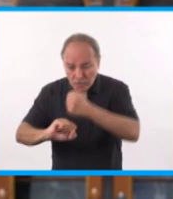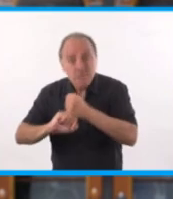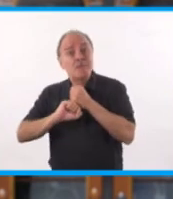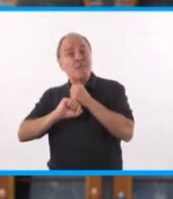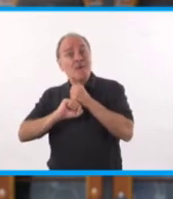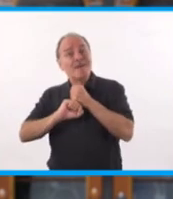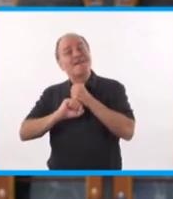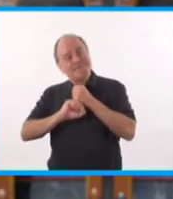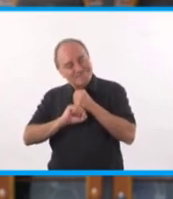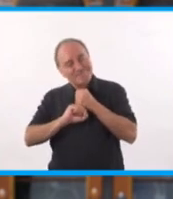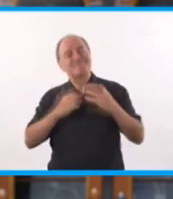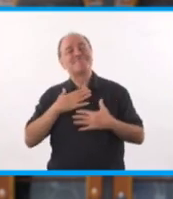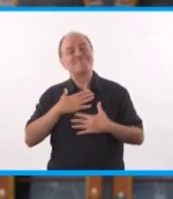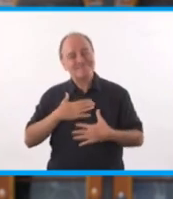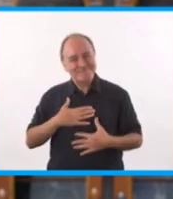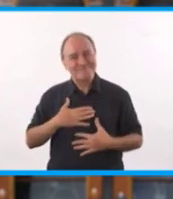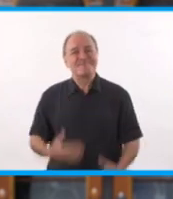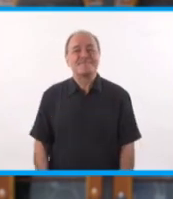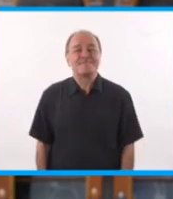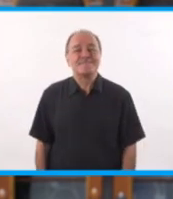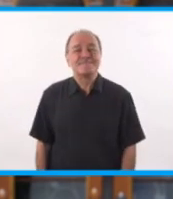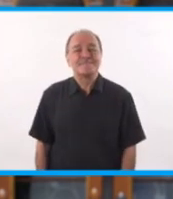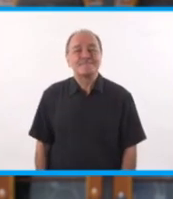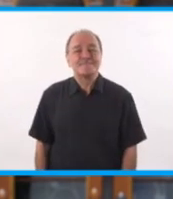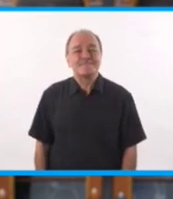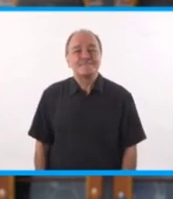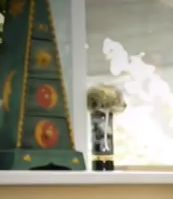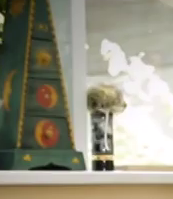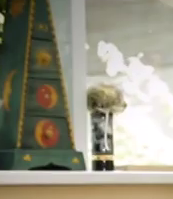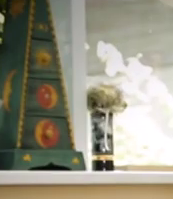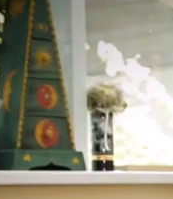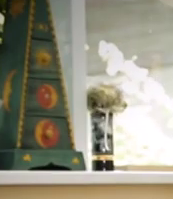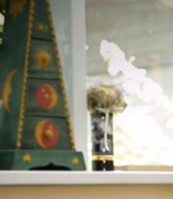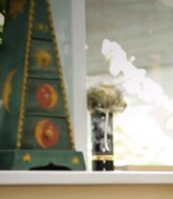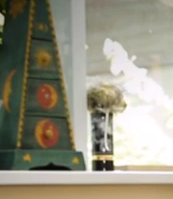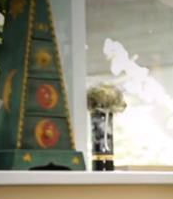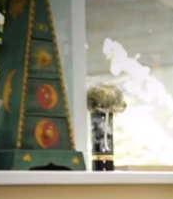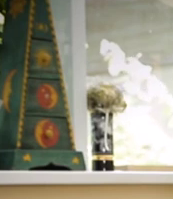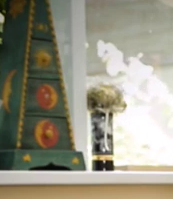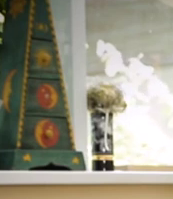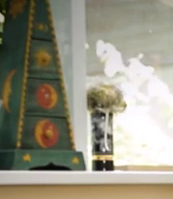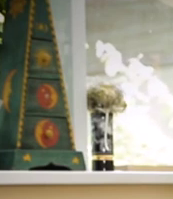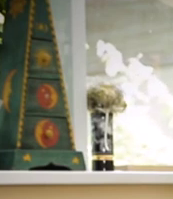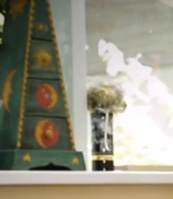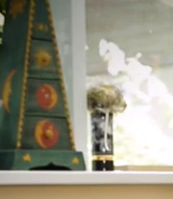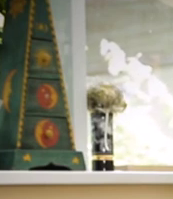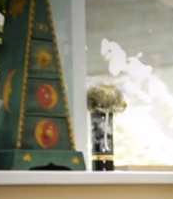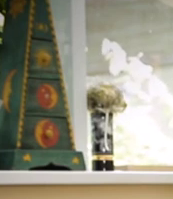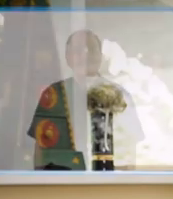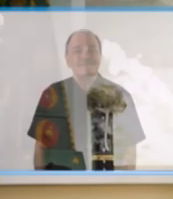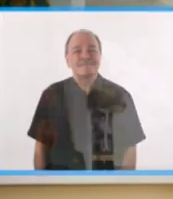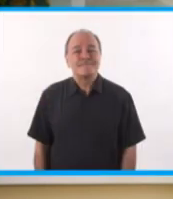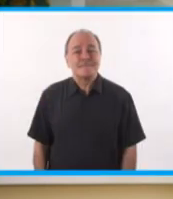I like that you understand me, support me and reassure me when I'm upset, angry or frustrated.